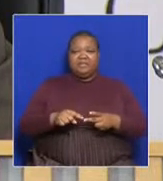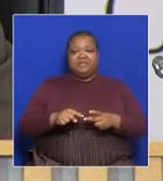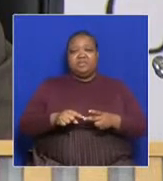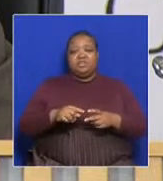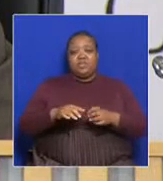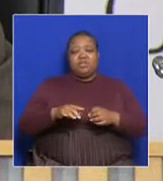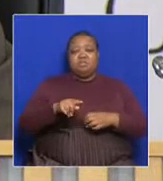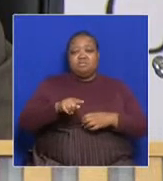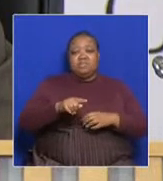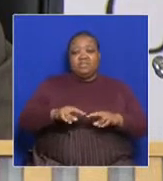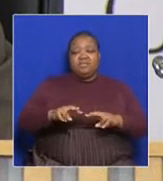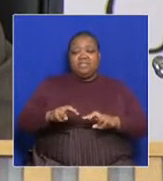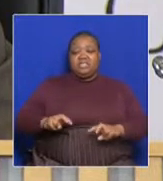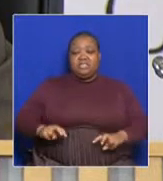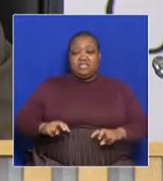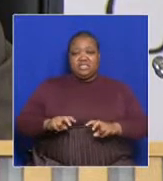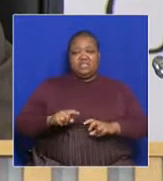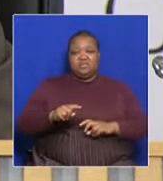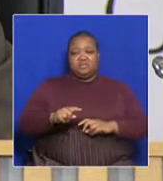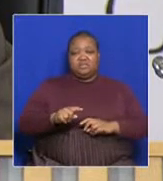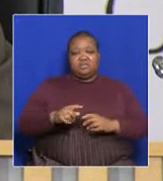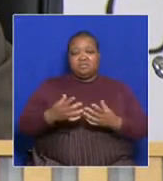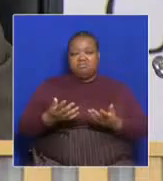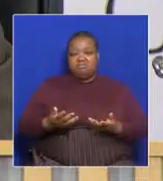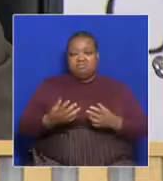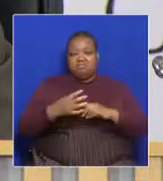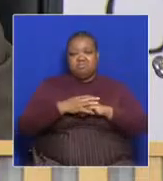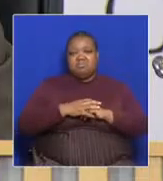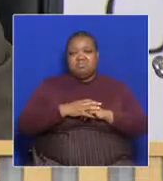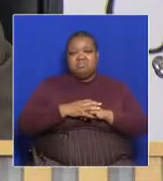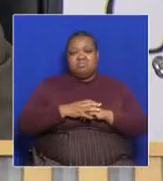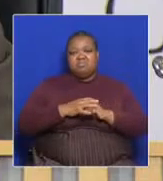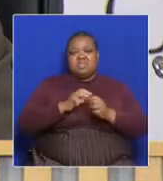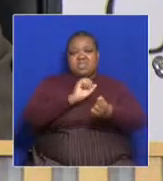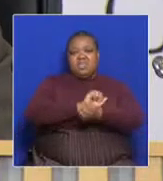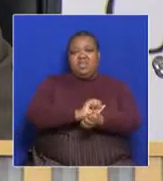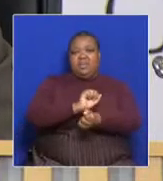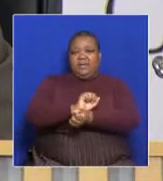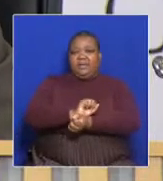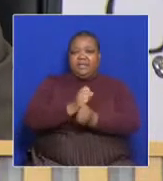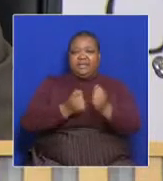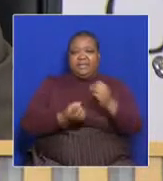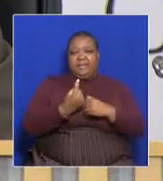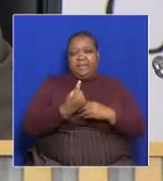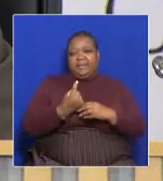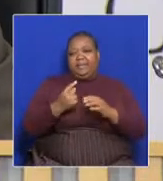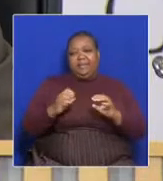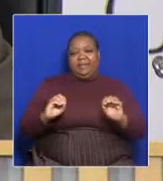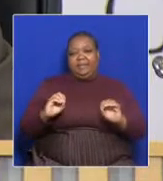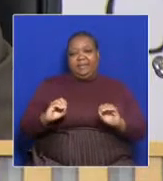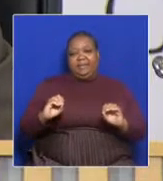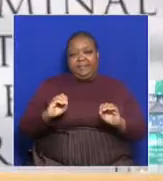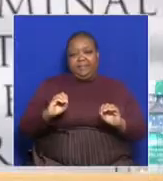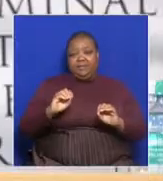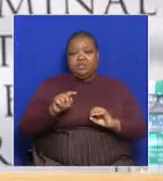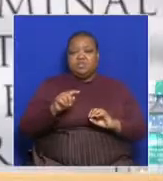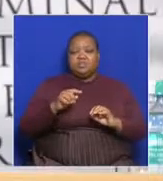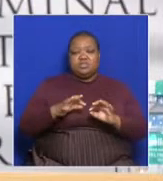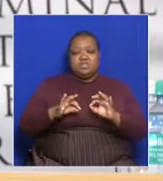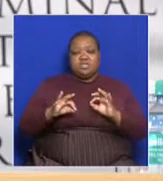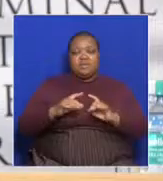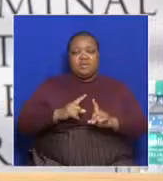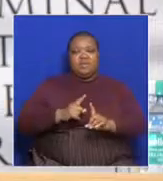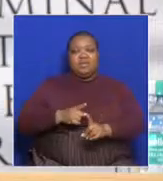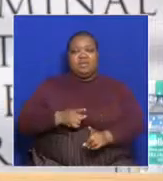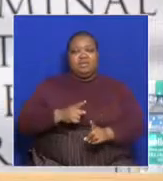no foreseeable prospect of any arrest. So I think that's the only simple answer I can give you, that I didn't bother to